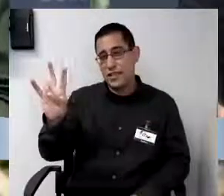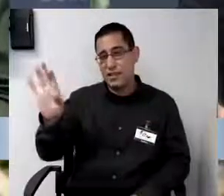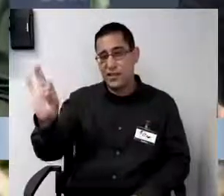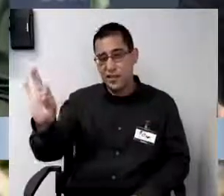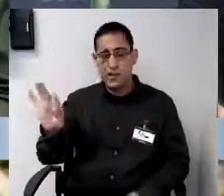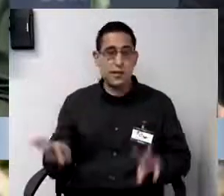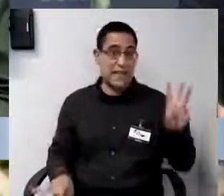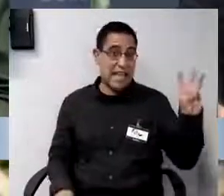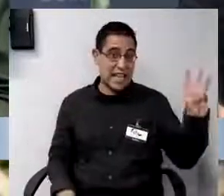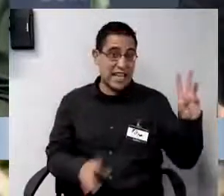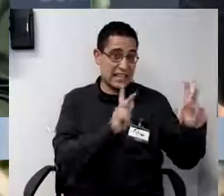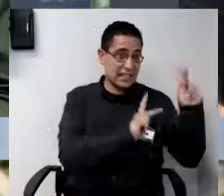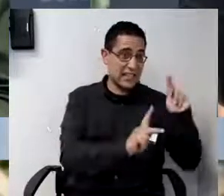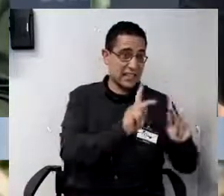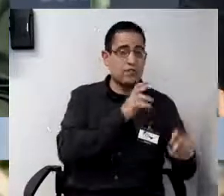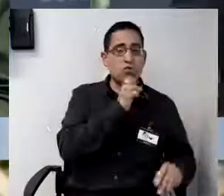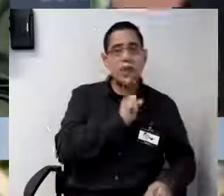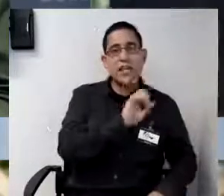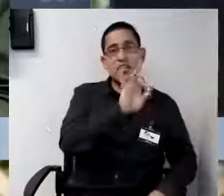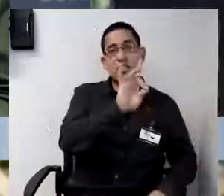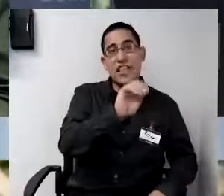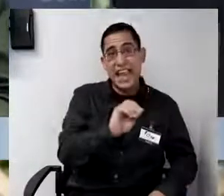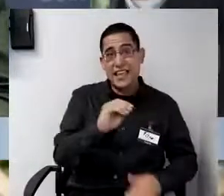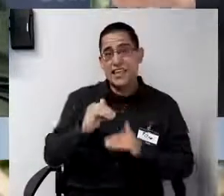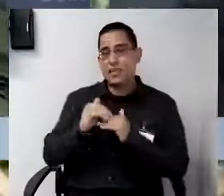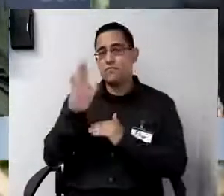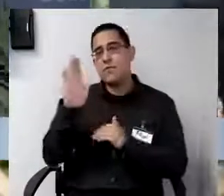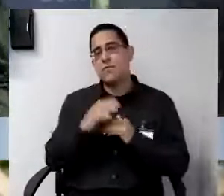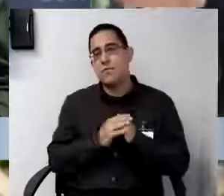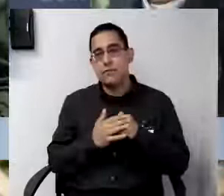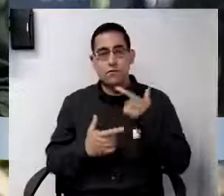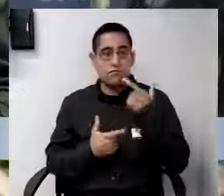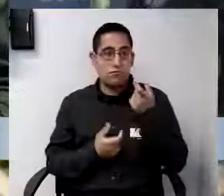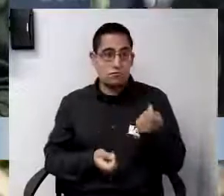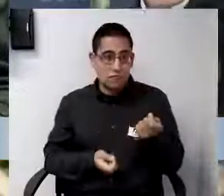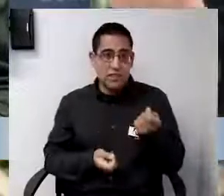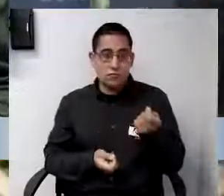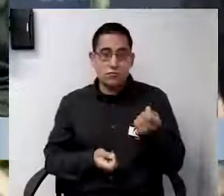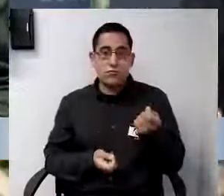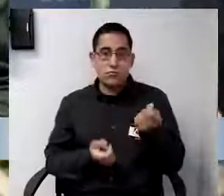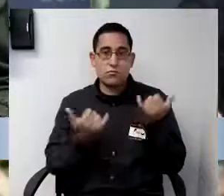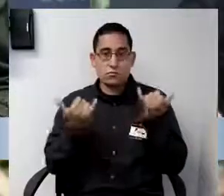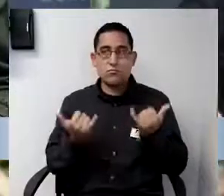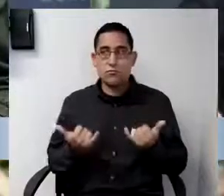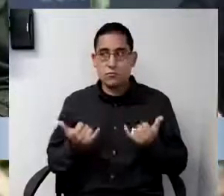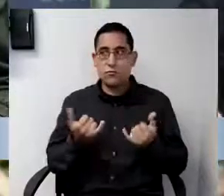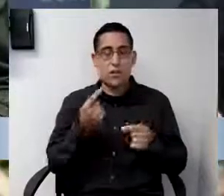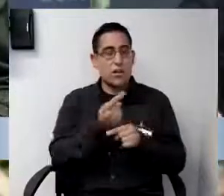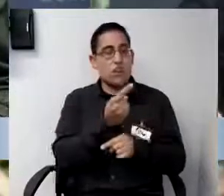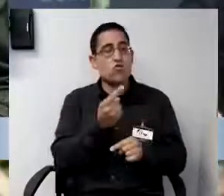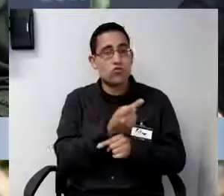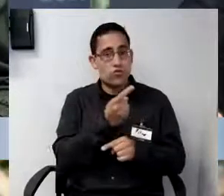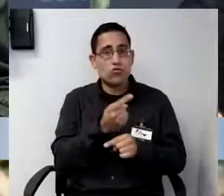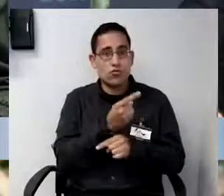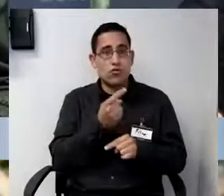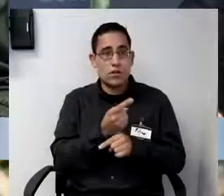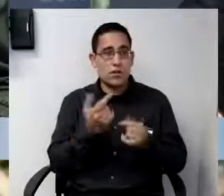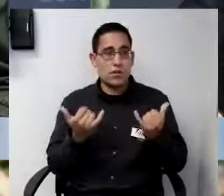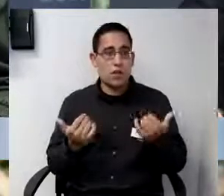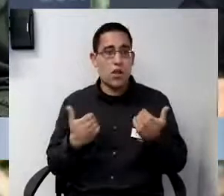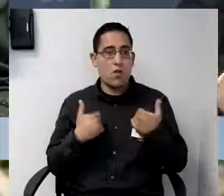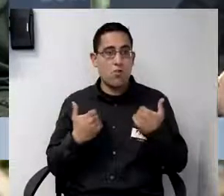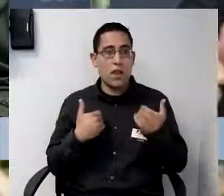are 80 years or above. So interesting, we have current hospitalized COVID patients that really